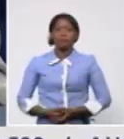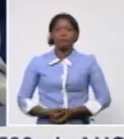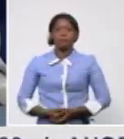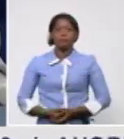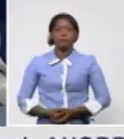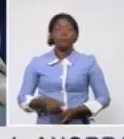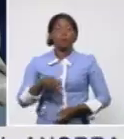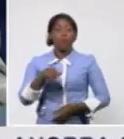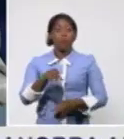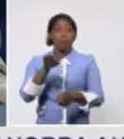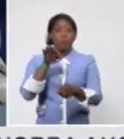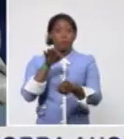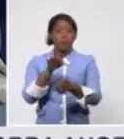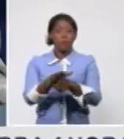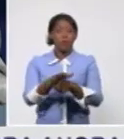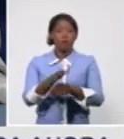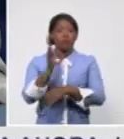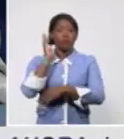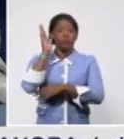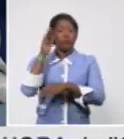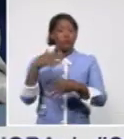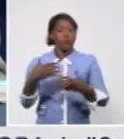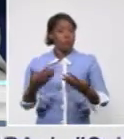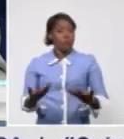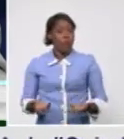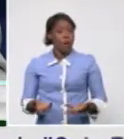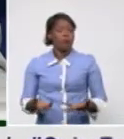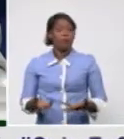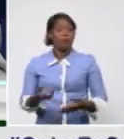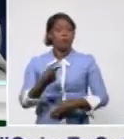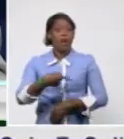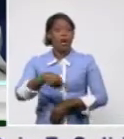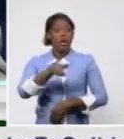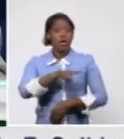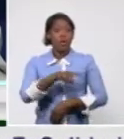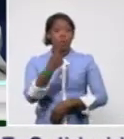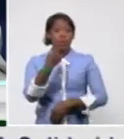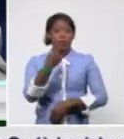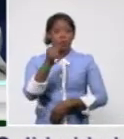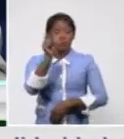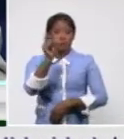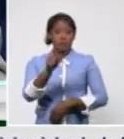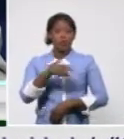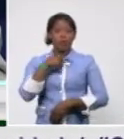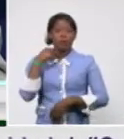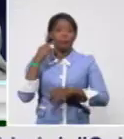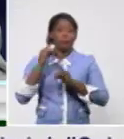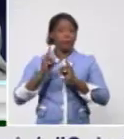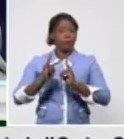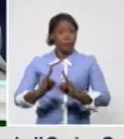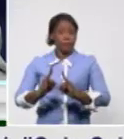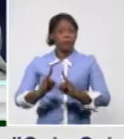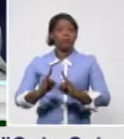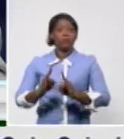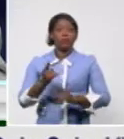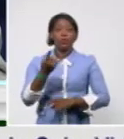today's press conference with the unfortunate news of the death of one person